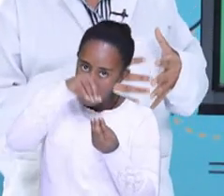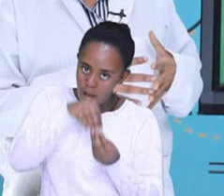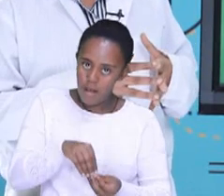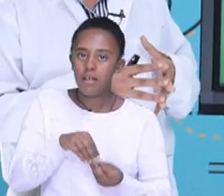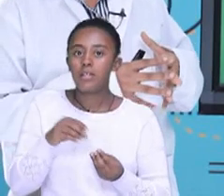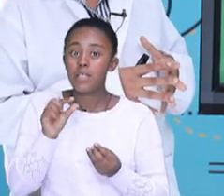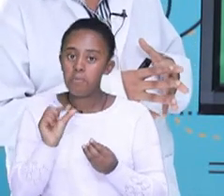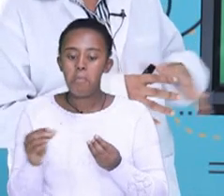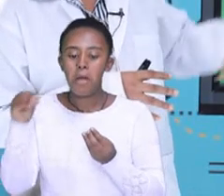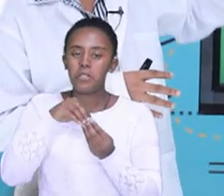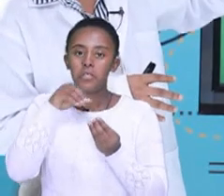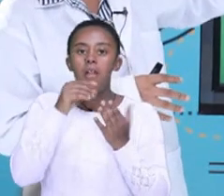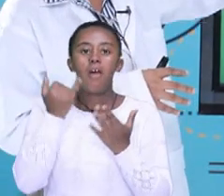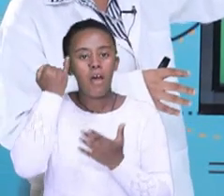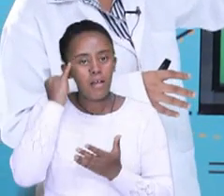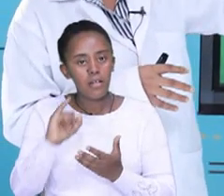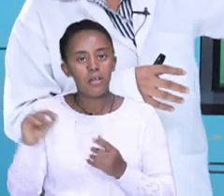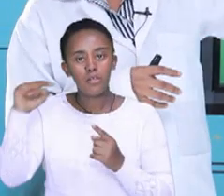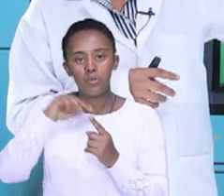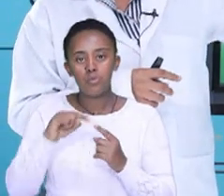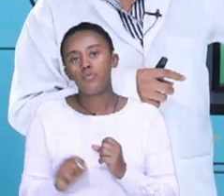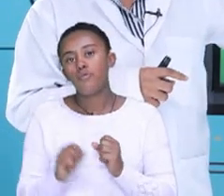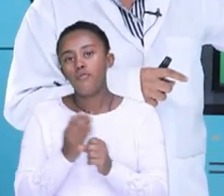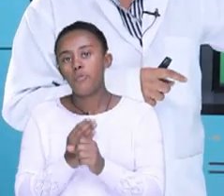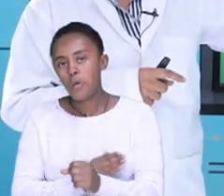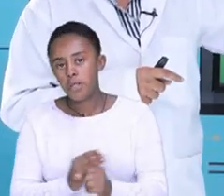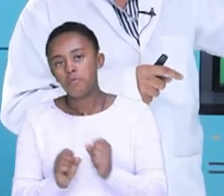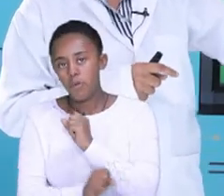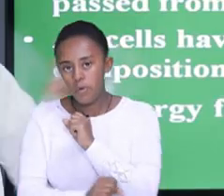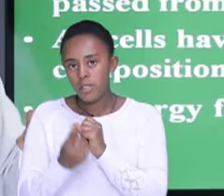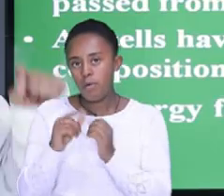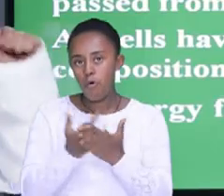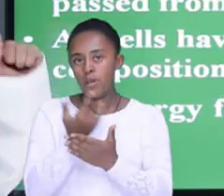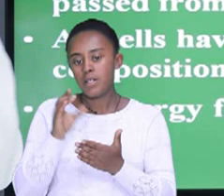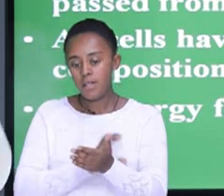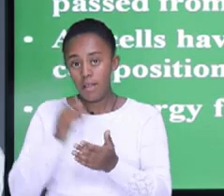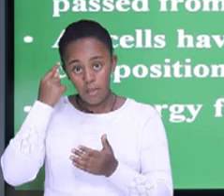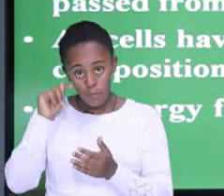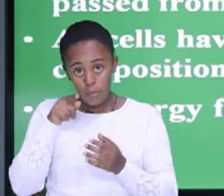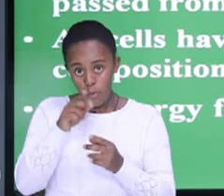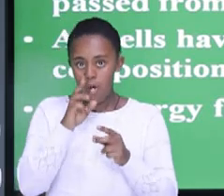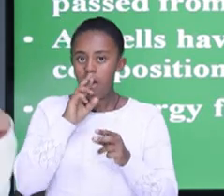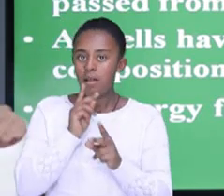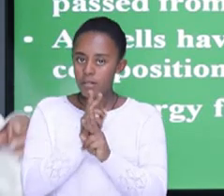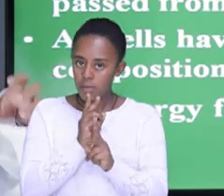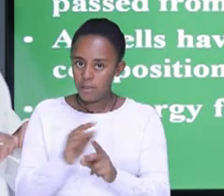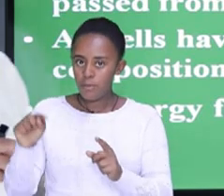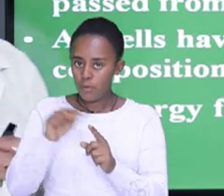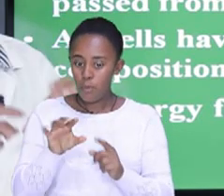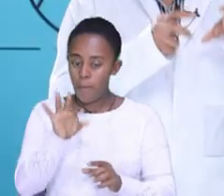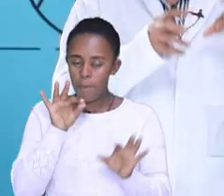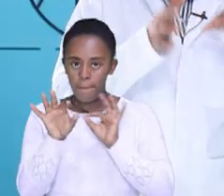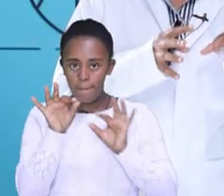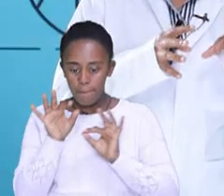some additional ideas to formulate the modern cell theory. So you are expected to